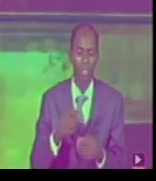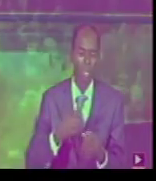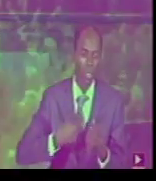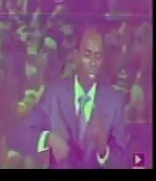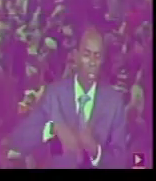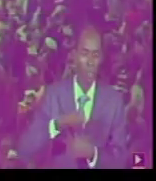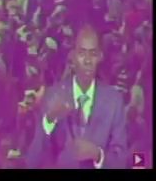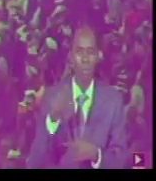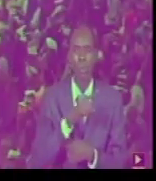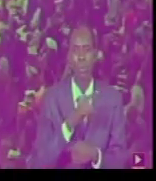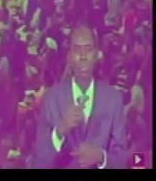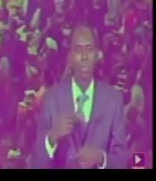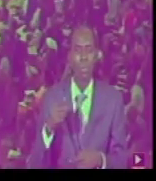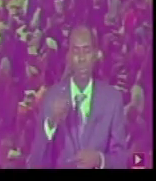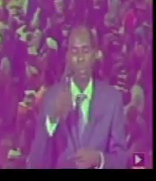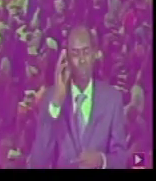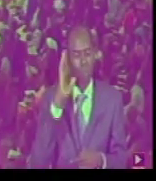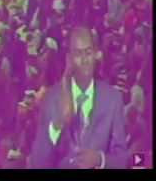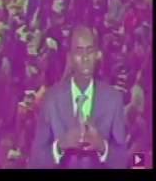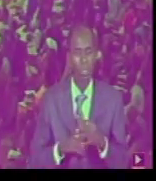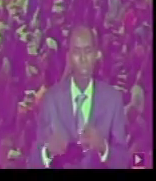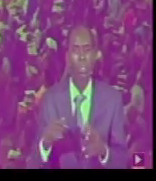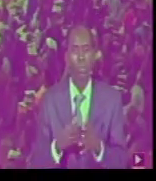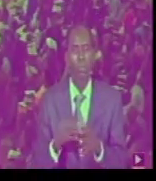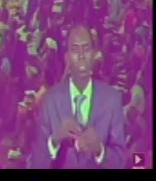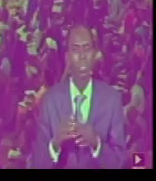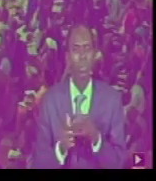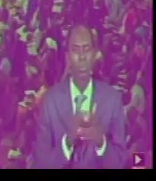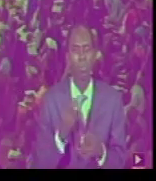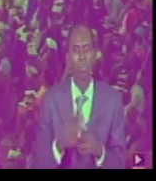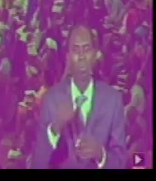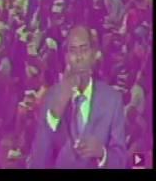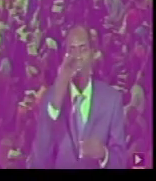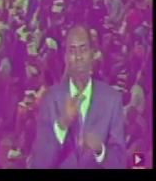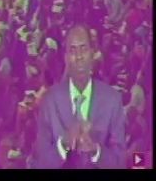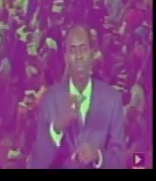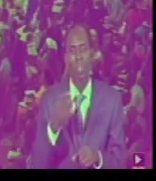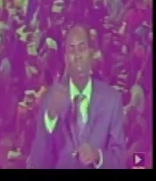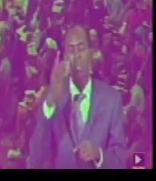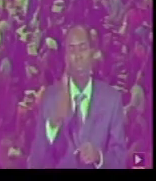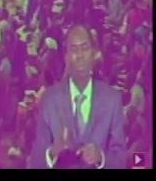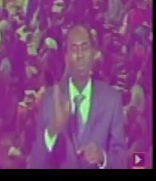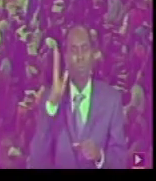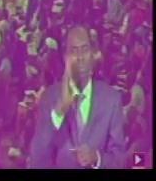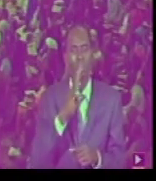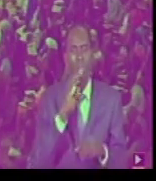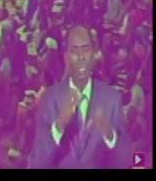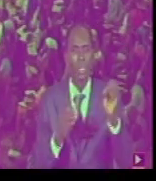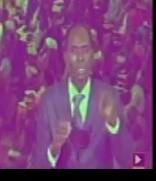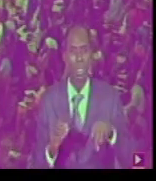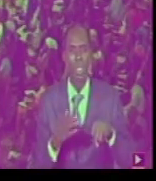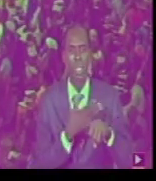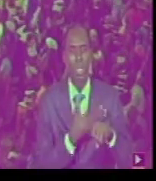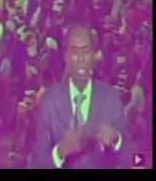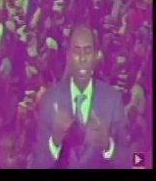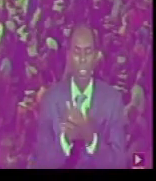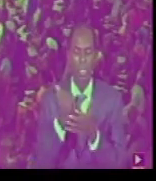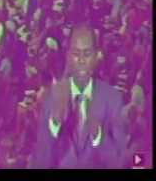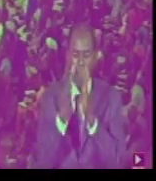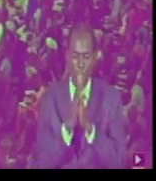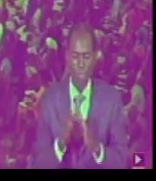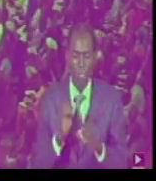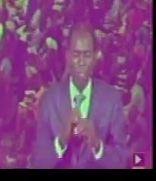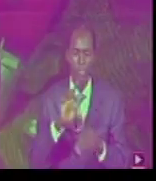will escape. The promises of God will be yes and amen in your life in Jesus'